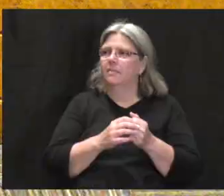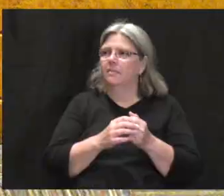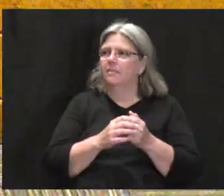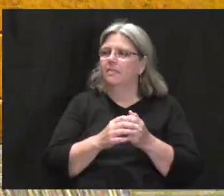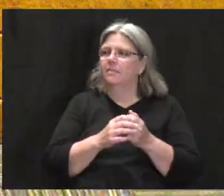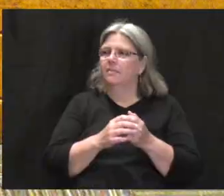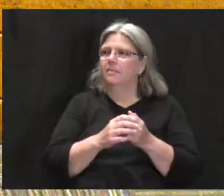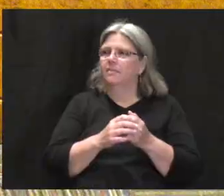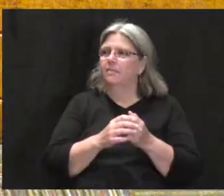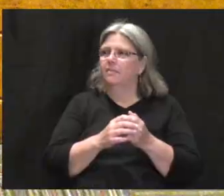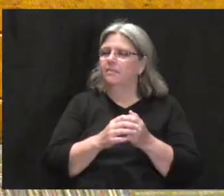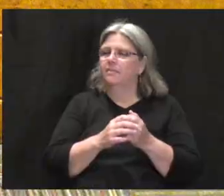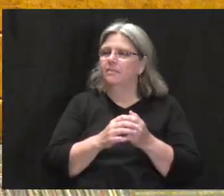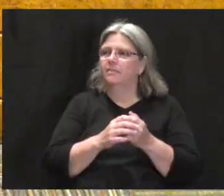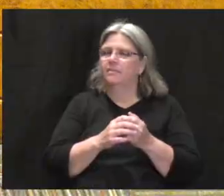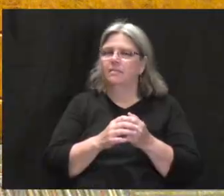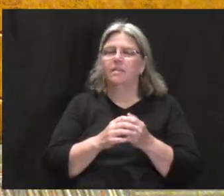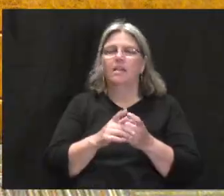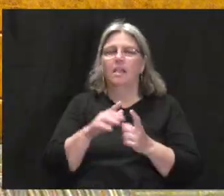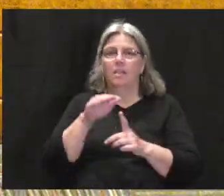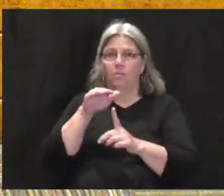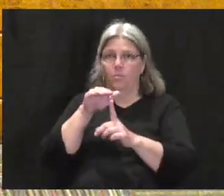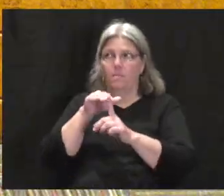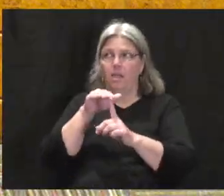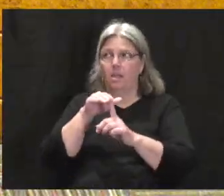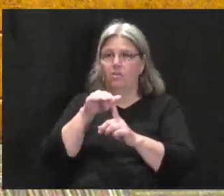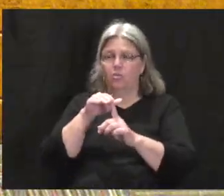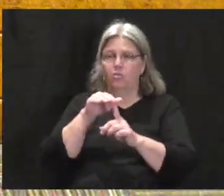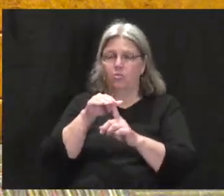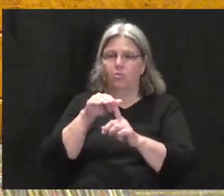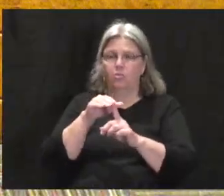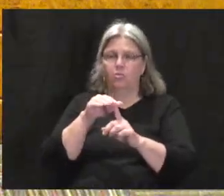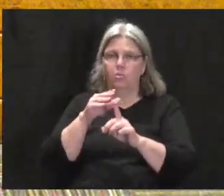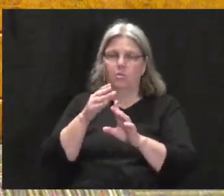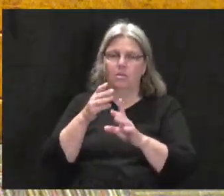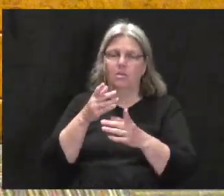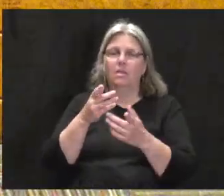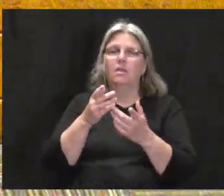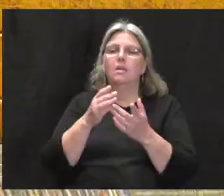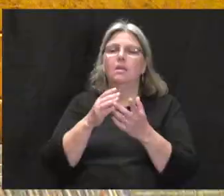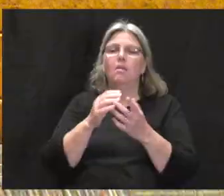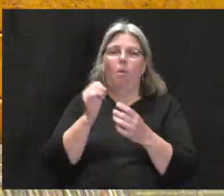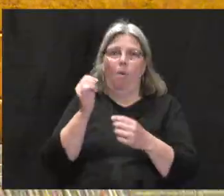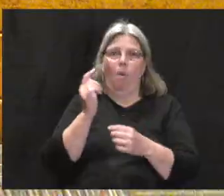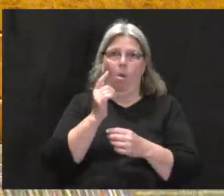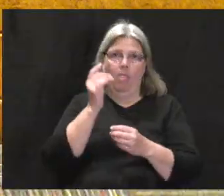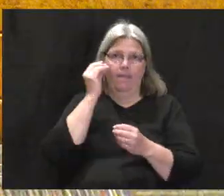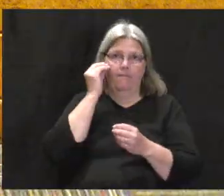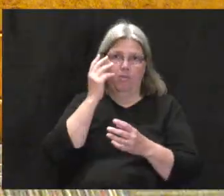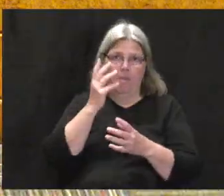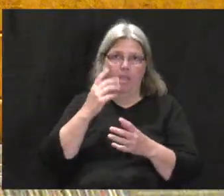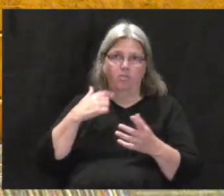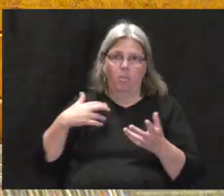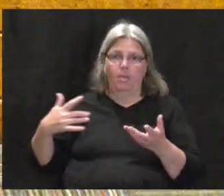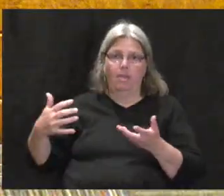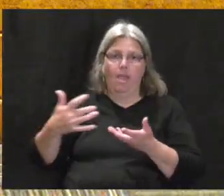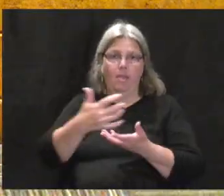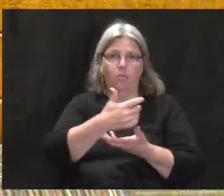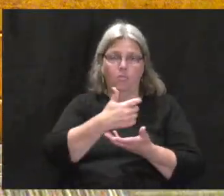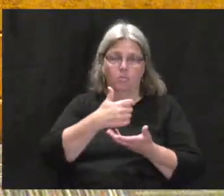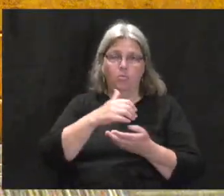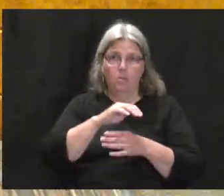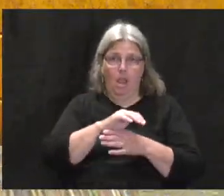on the website, given to the steering committee for their continued work. And if you didn't, but you want